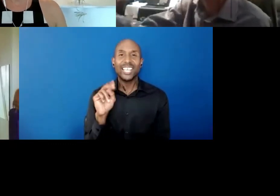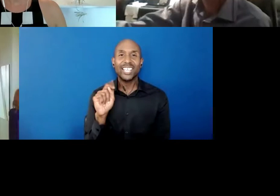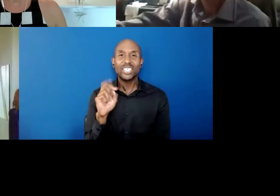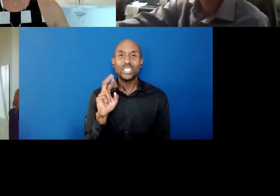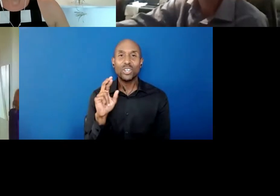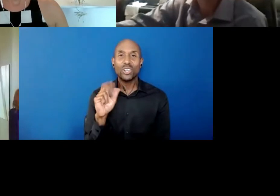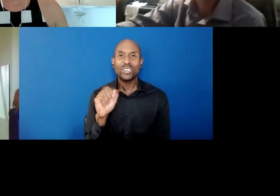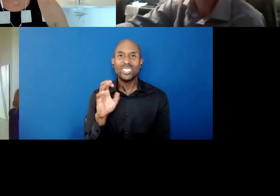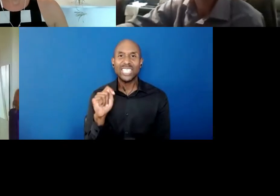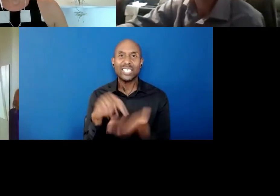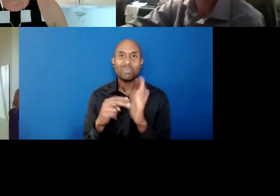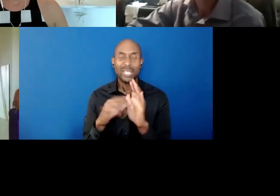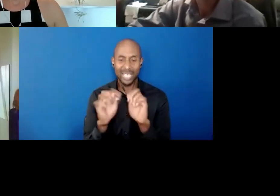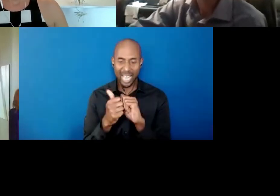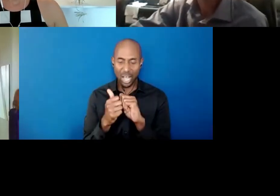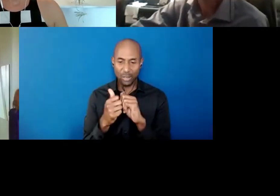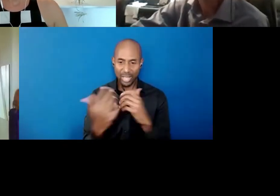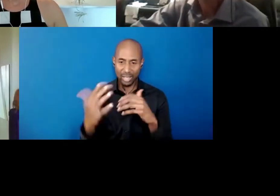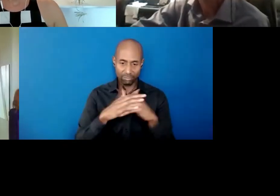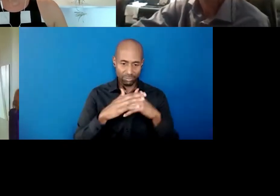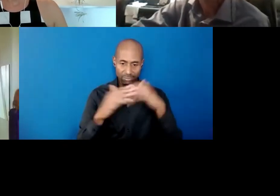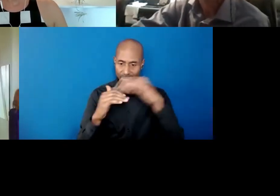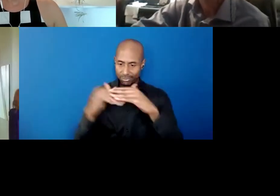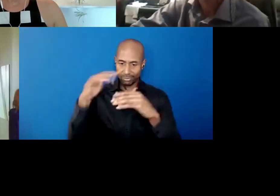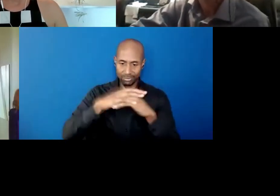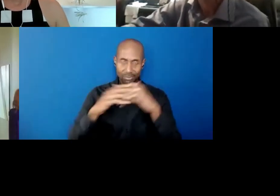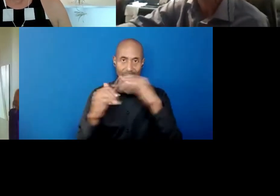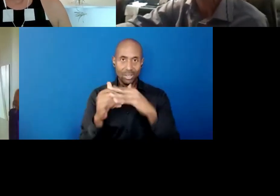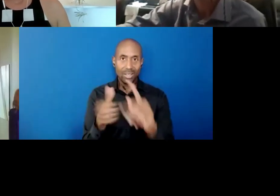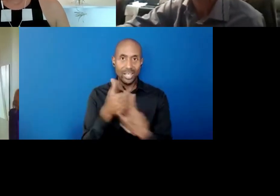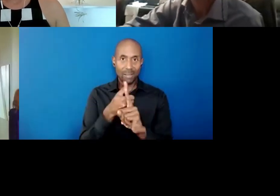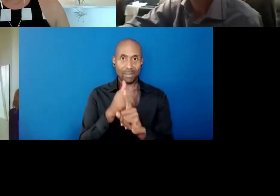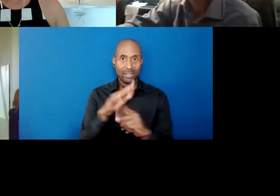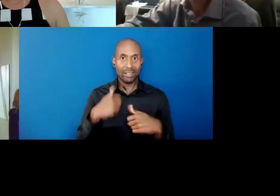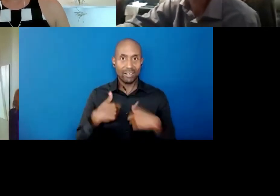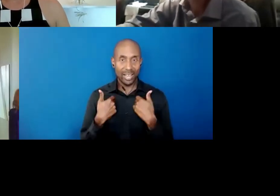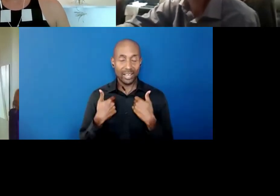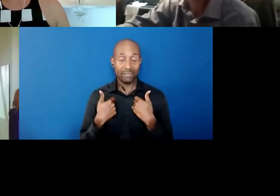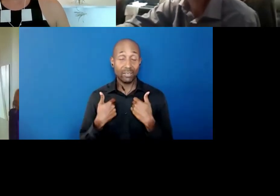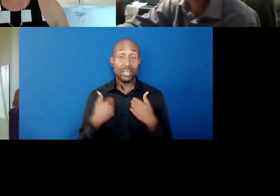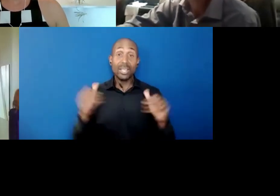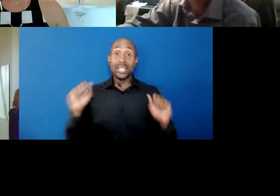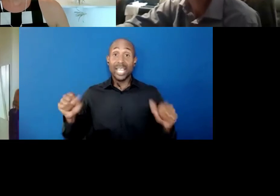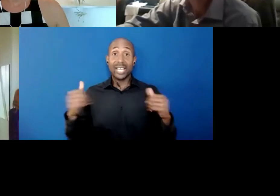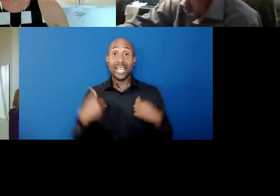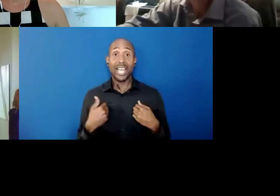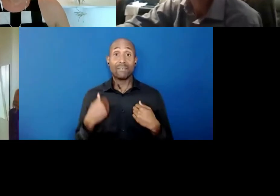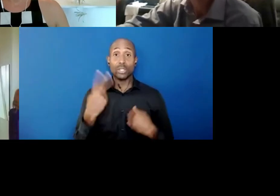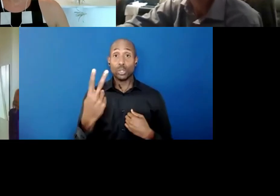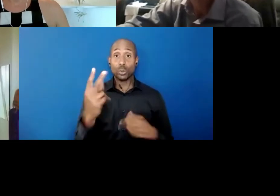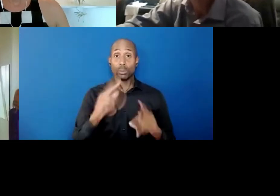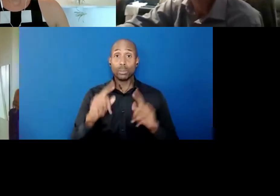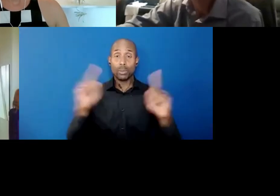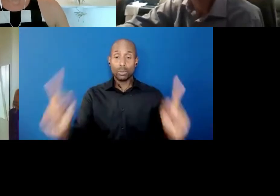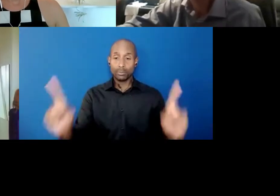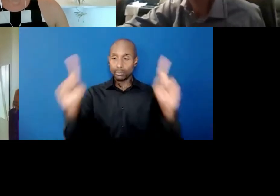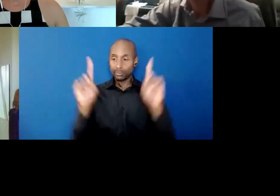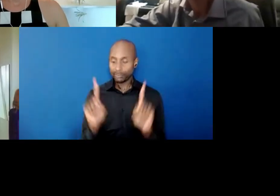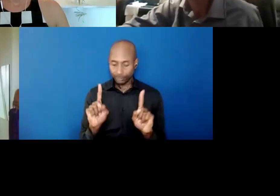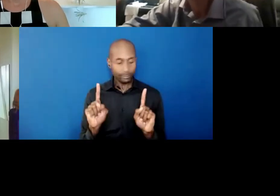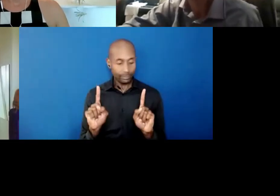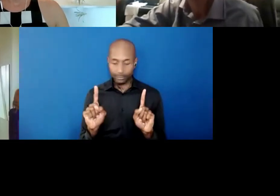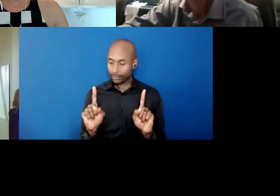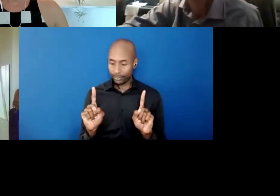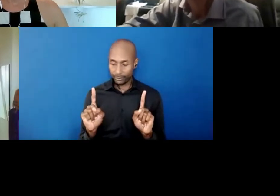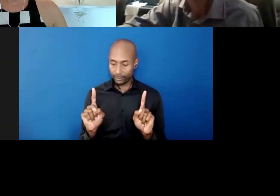coming from really different experiences in terms of, you know, gender,